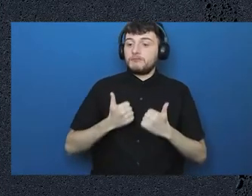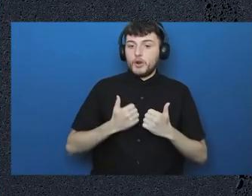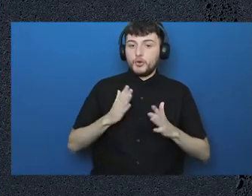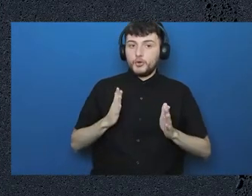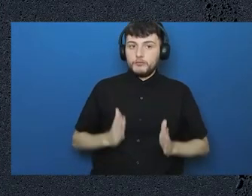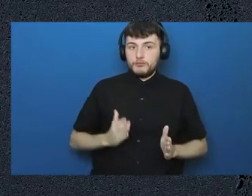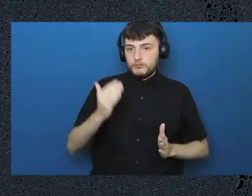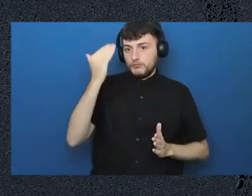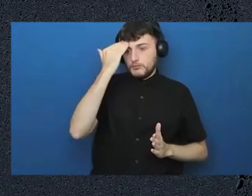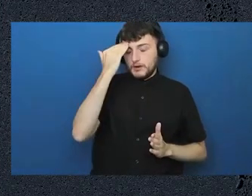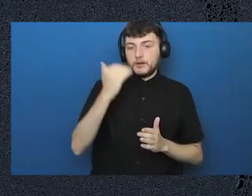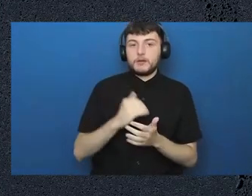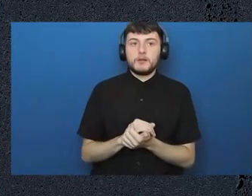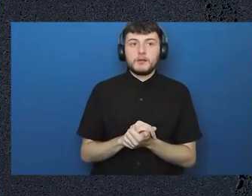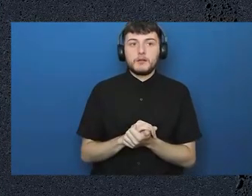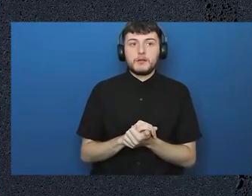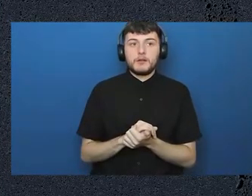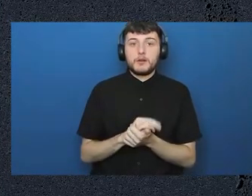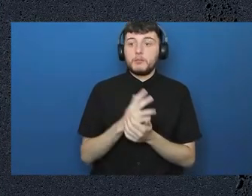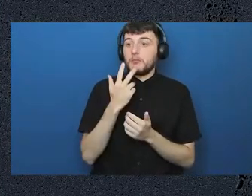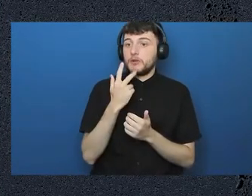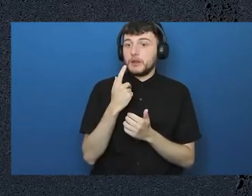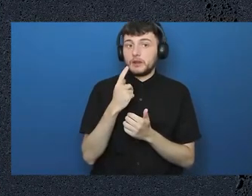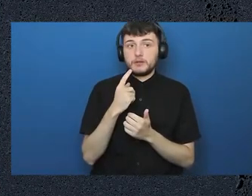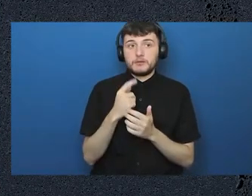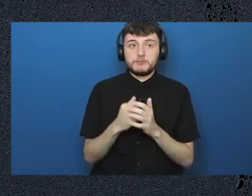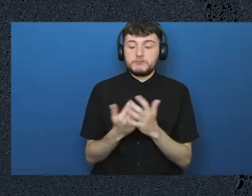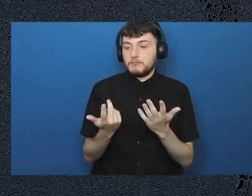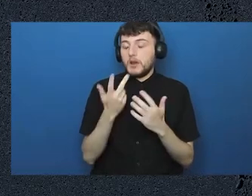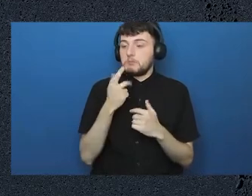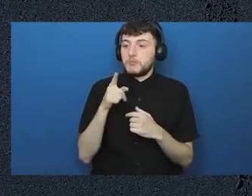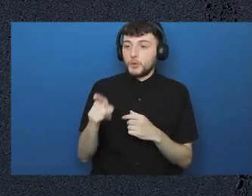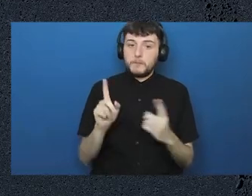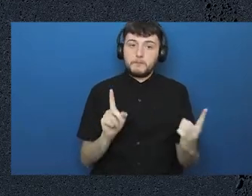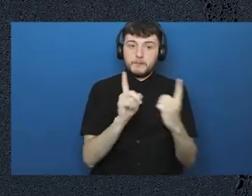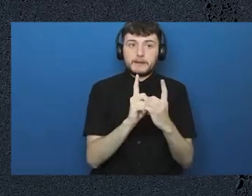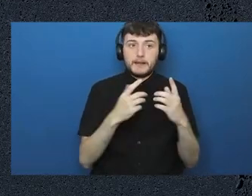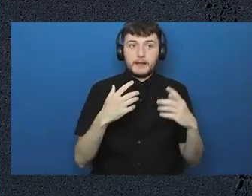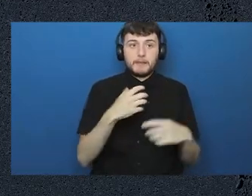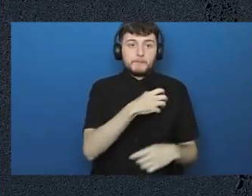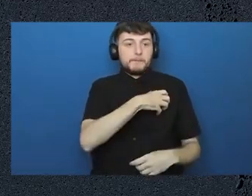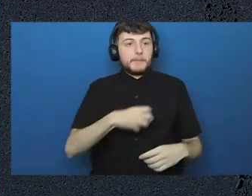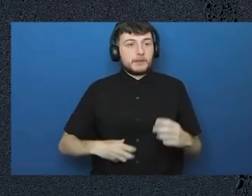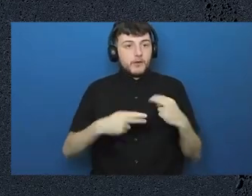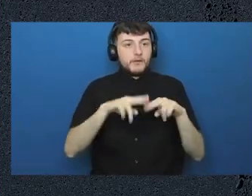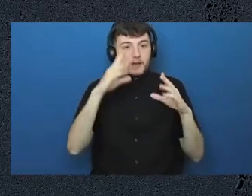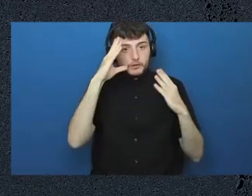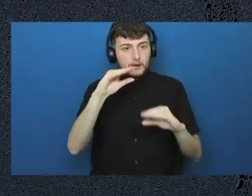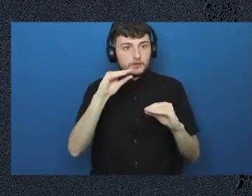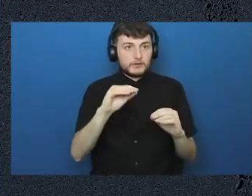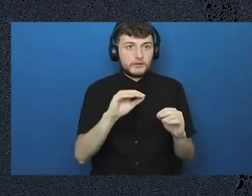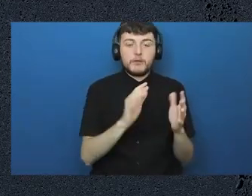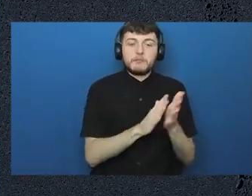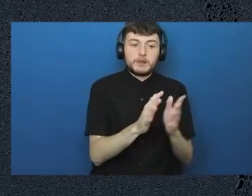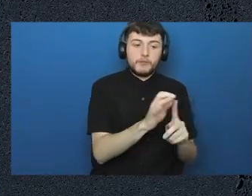an elevator with the Minister for Education, so I'm talking prep to Year 12 now, what would be the one thing that you would